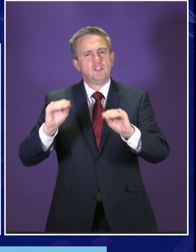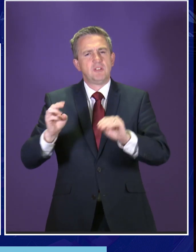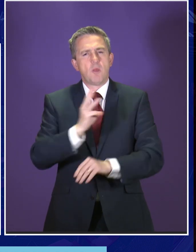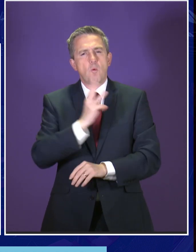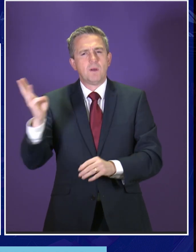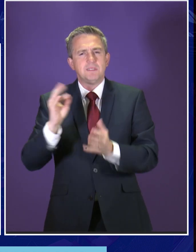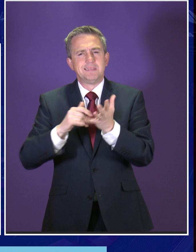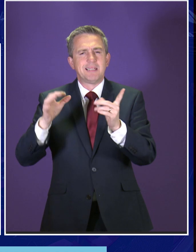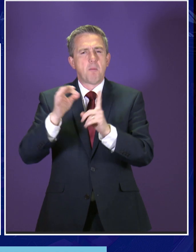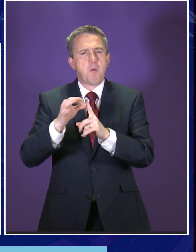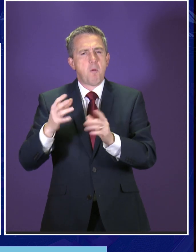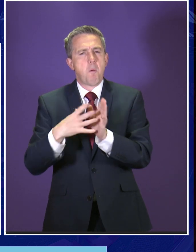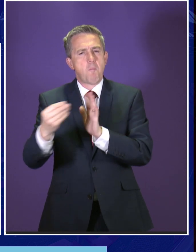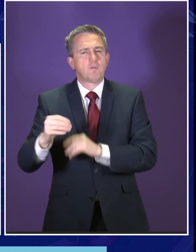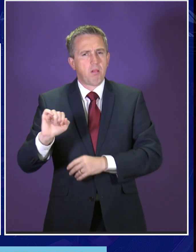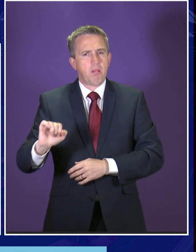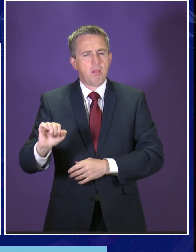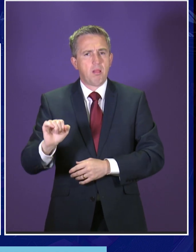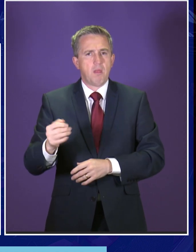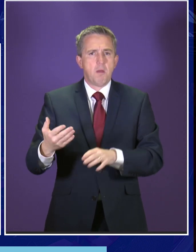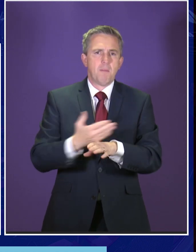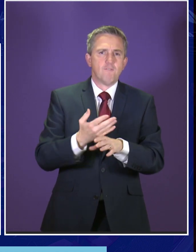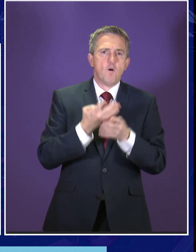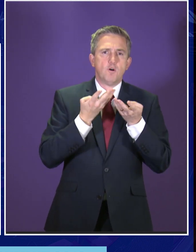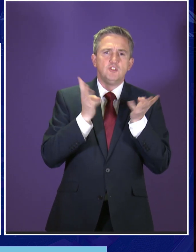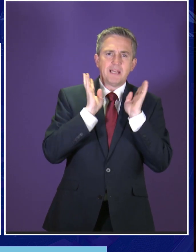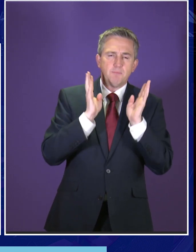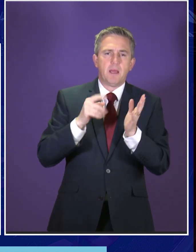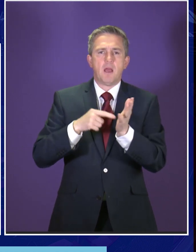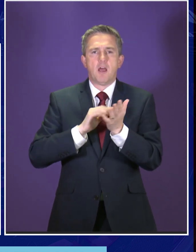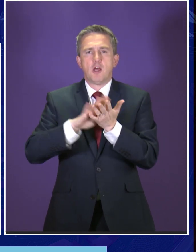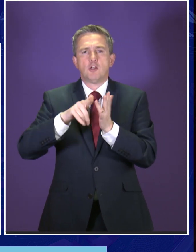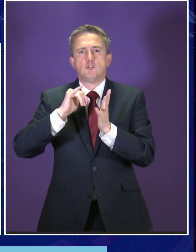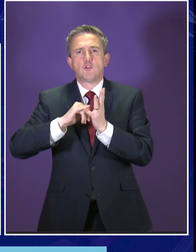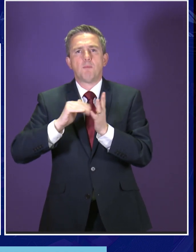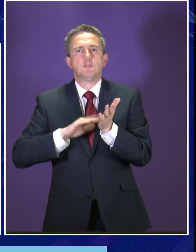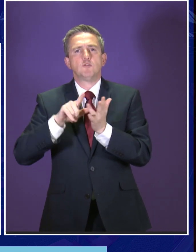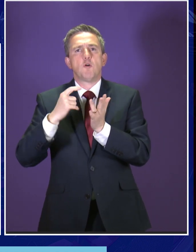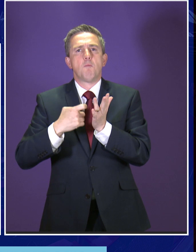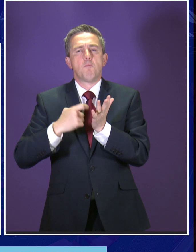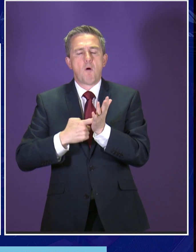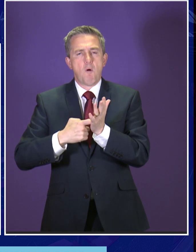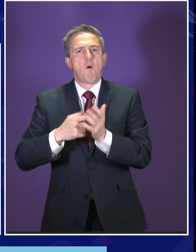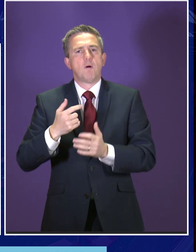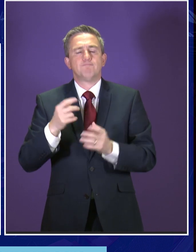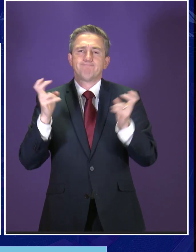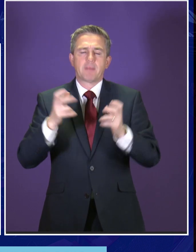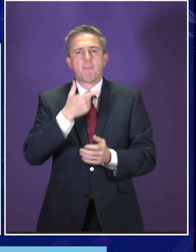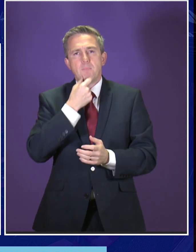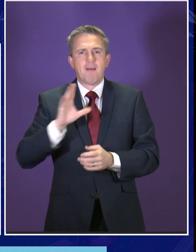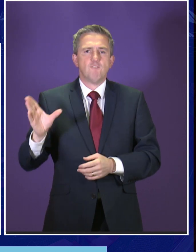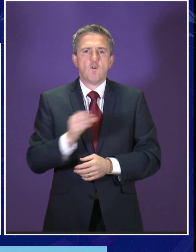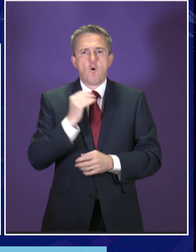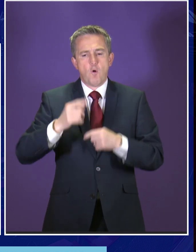Western Singapore model. Before Shakespeare and Thomas More in A Man for All Seasons, plays which I studied at 14 years old, I